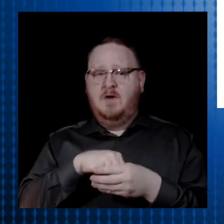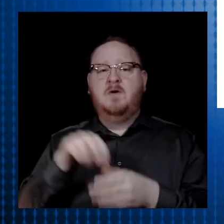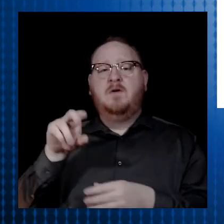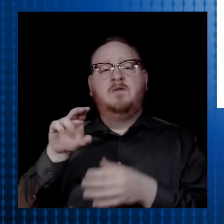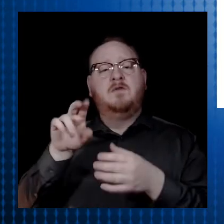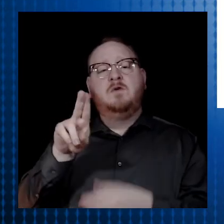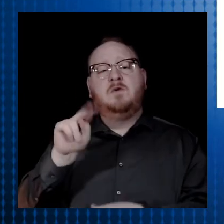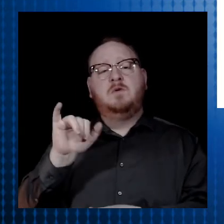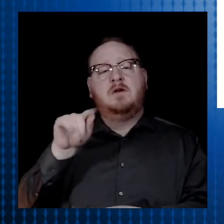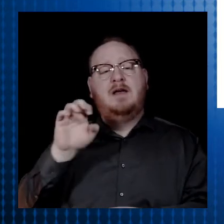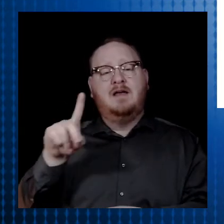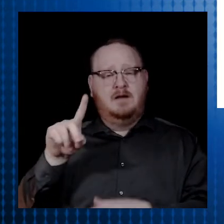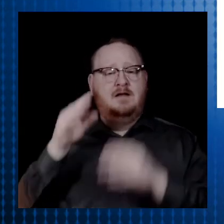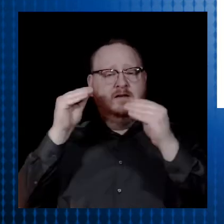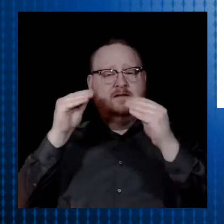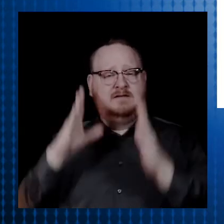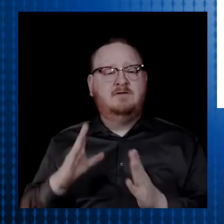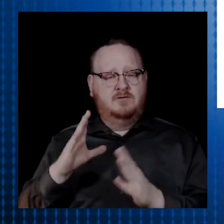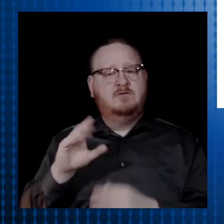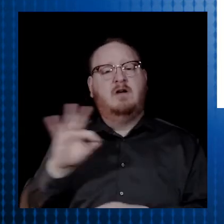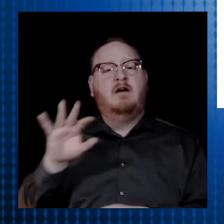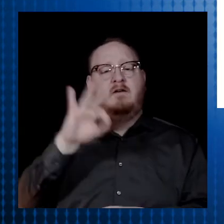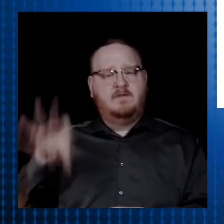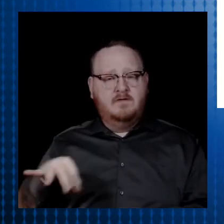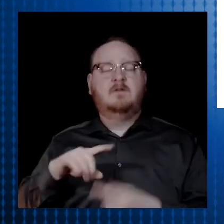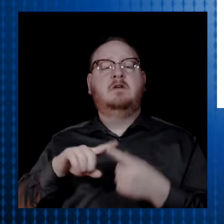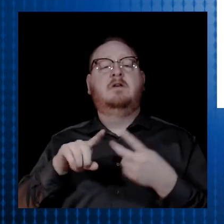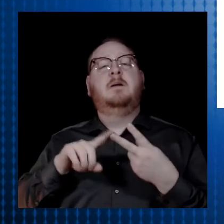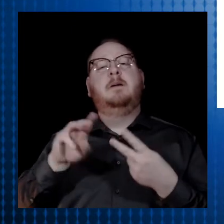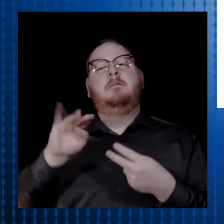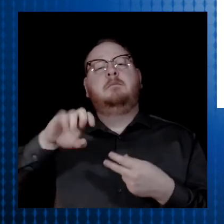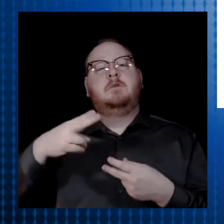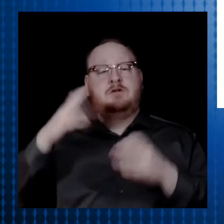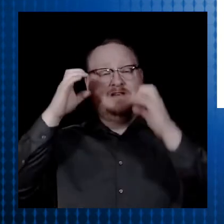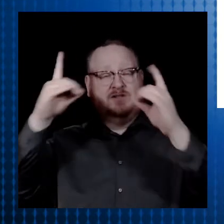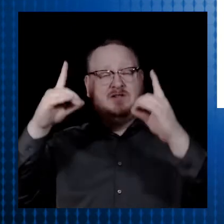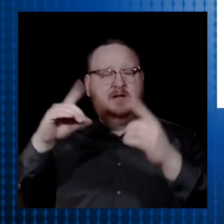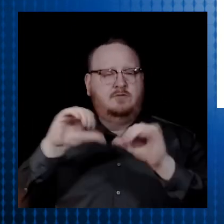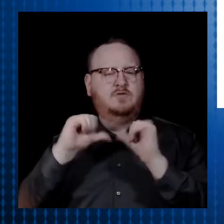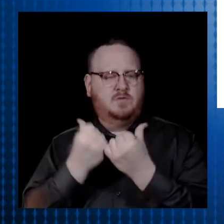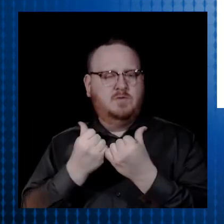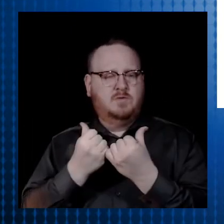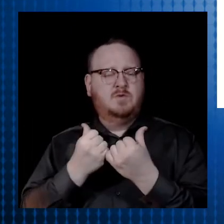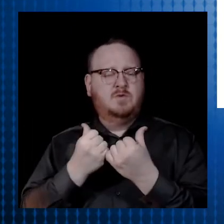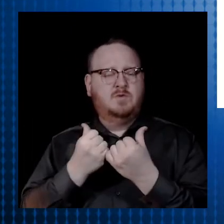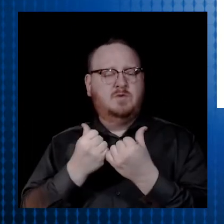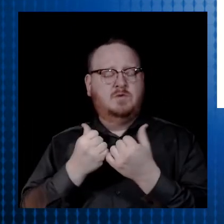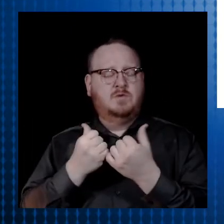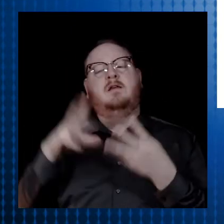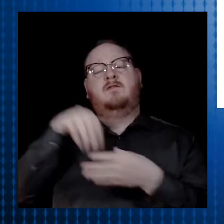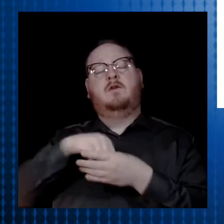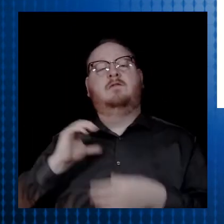Flint, the Michigan Education Association, and serves on a committee of